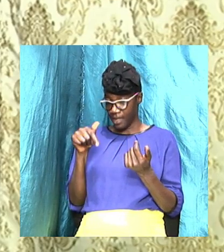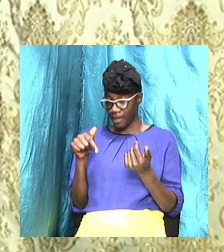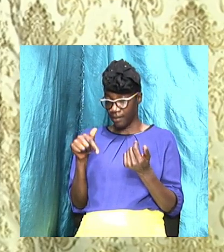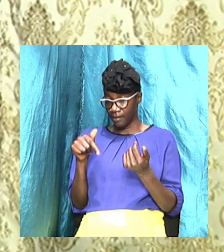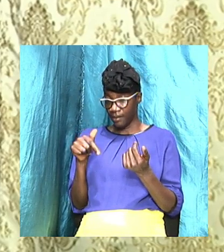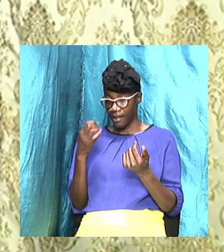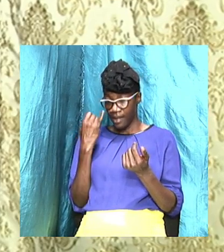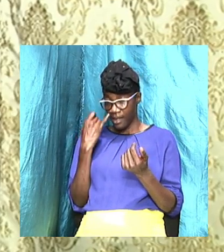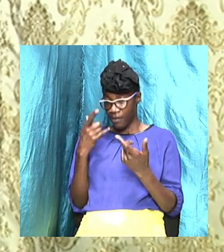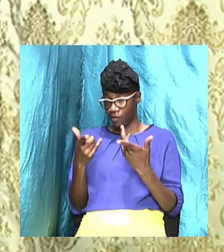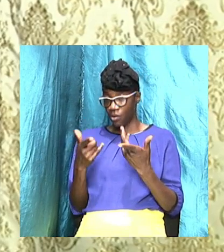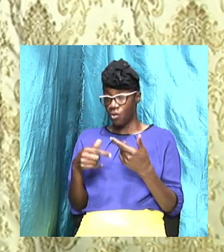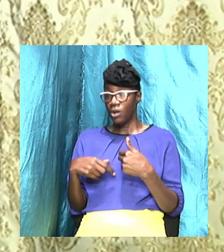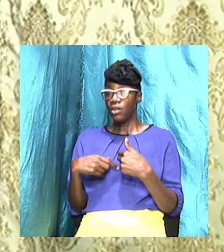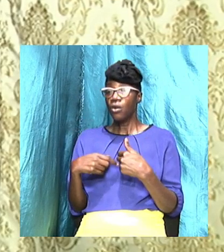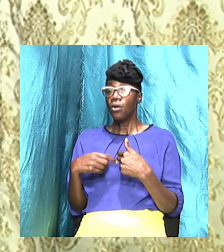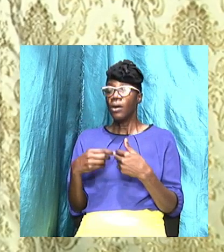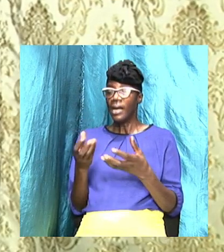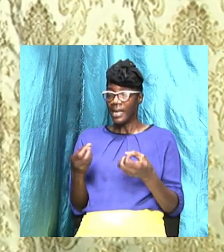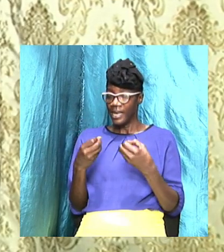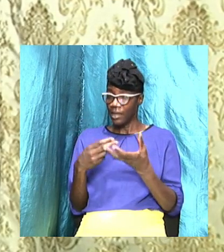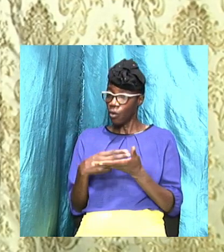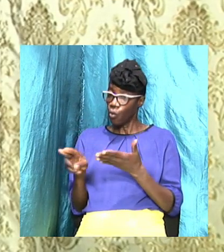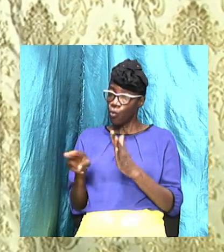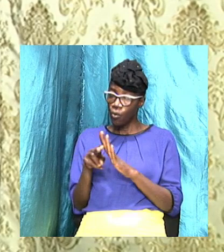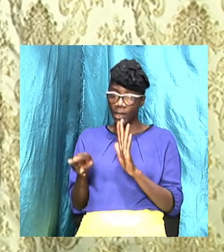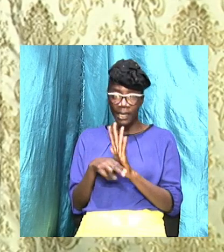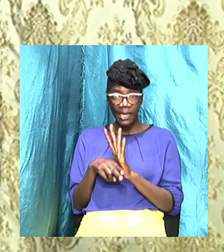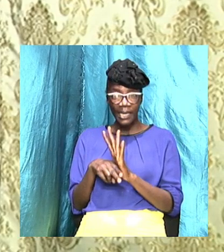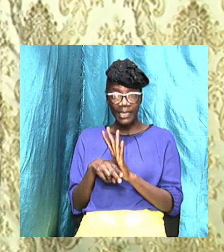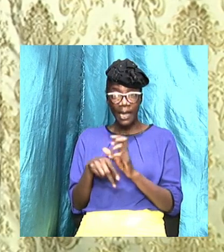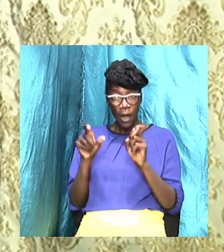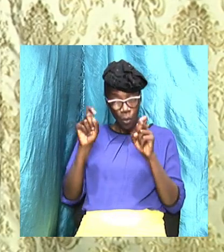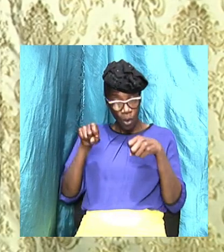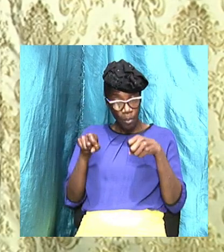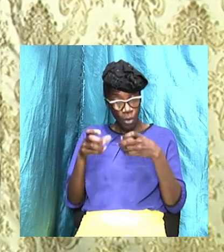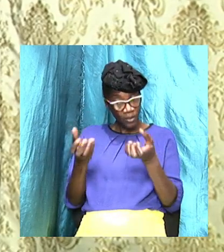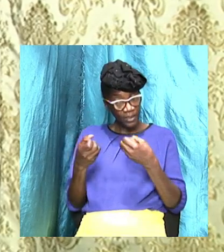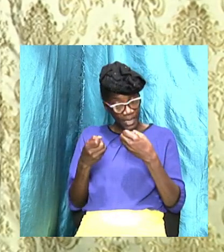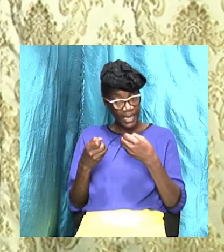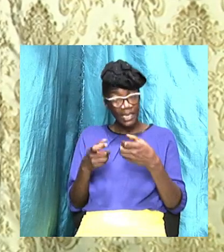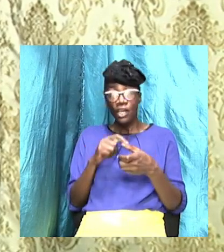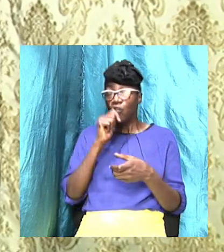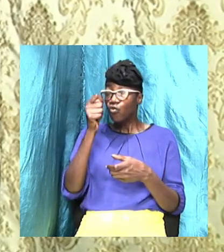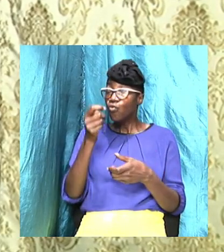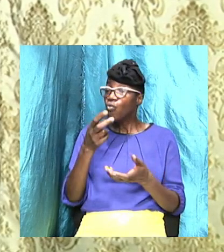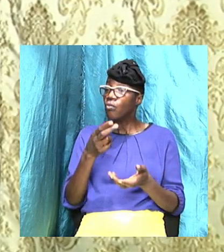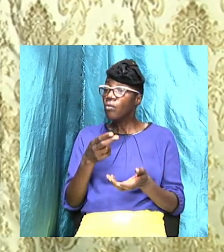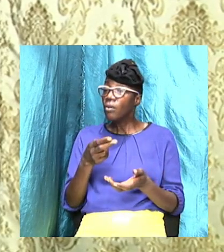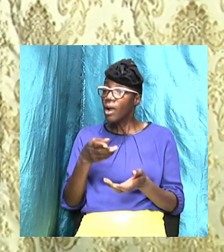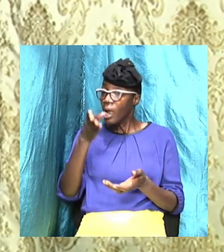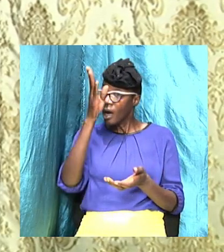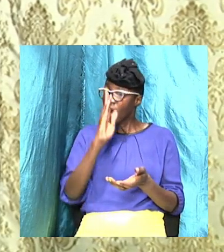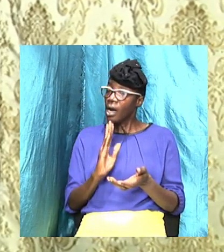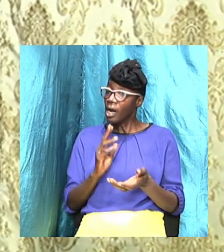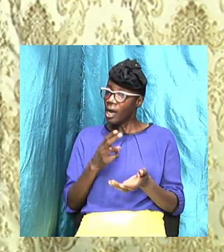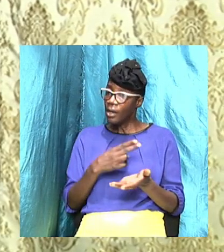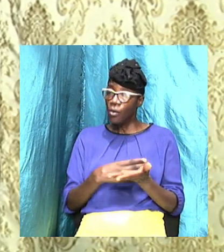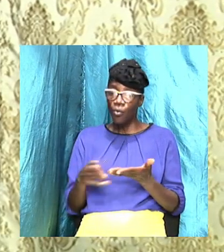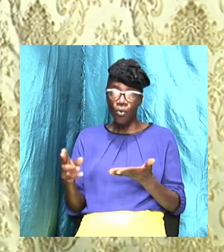if we are going to get holiness, amen, we must get the fact that God is holy. Sometimes